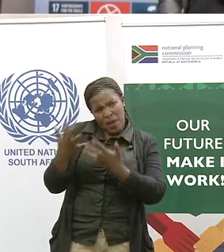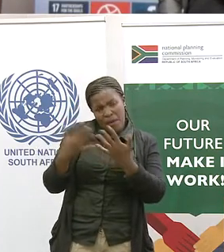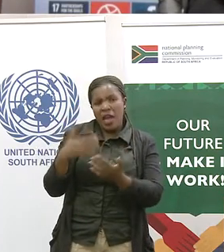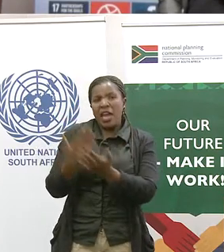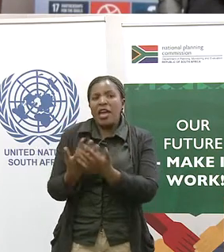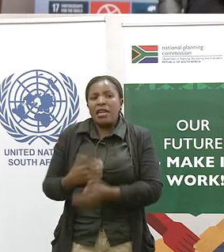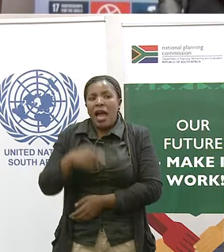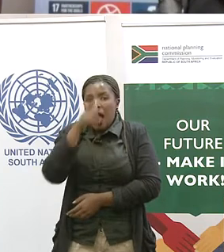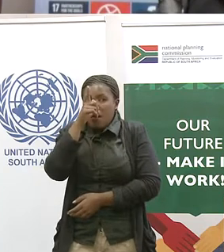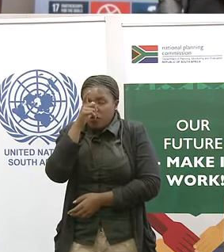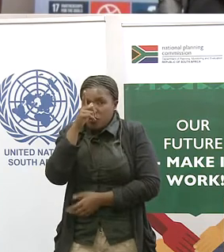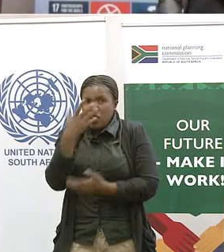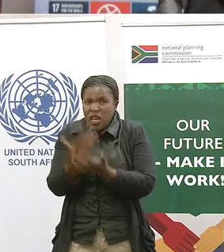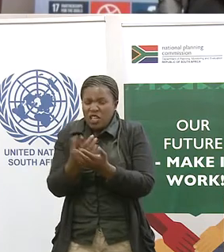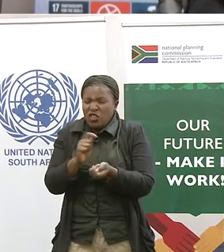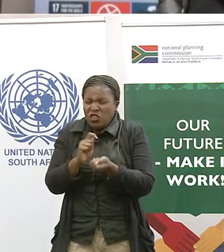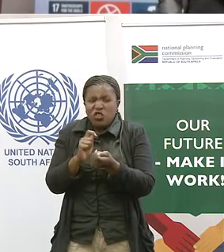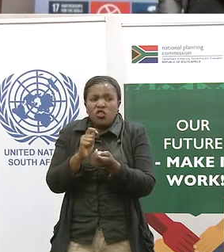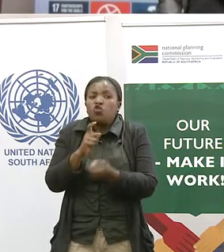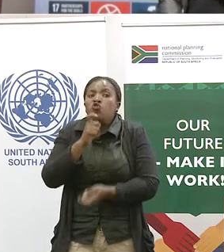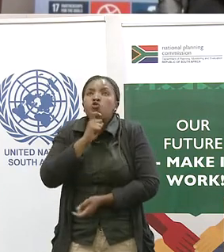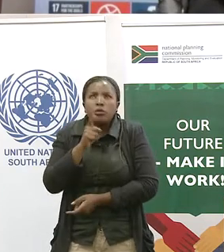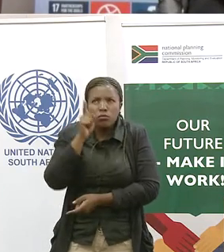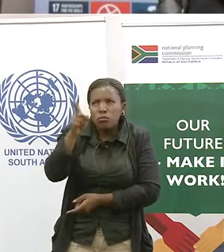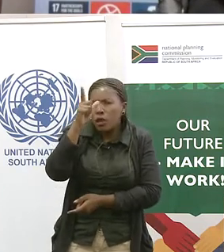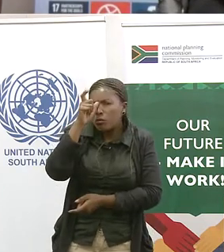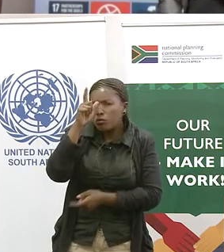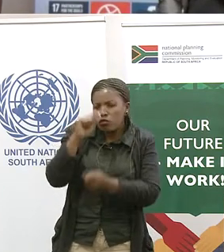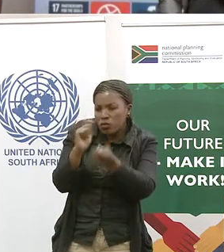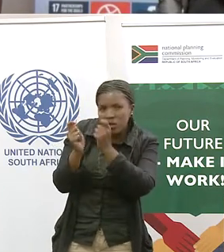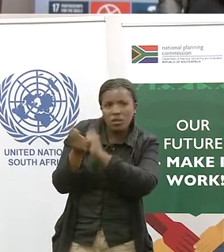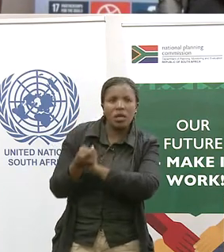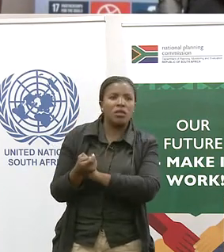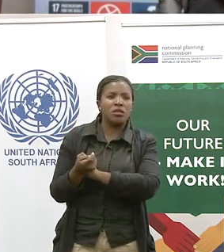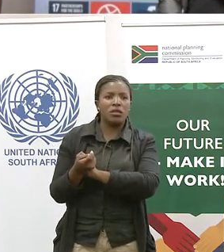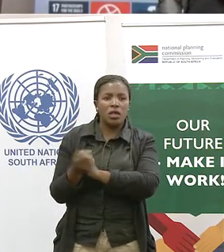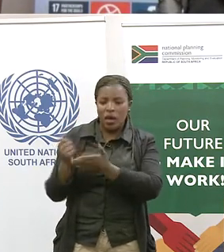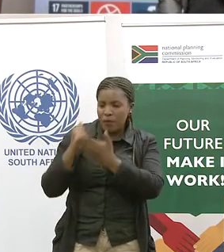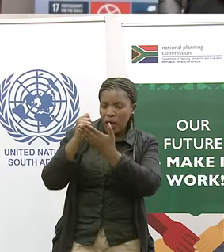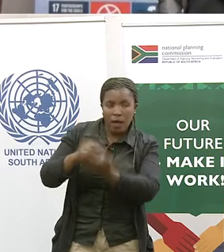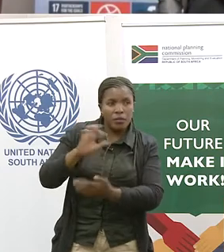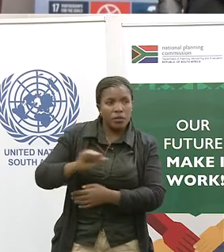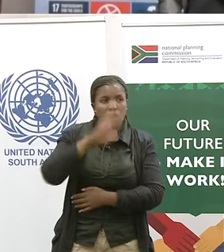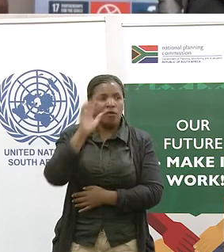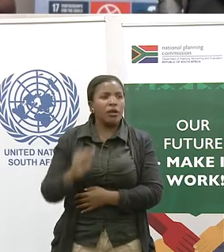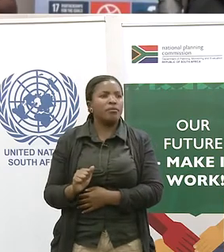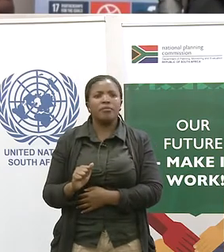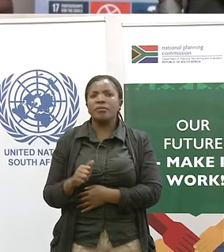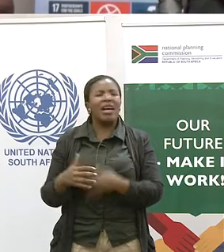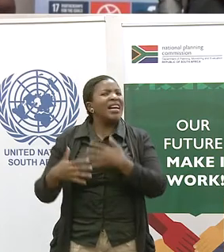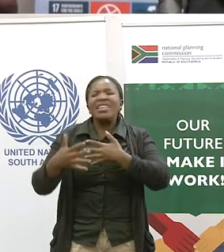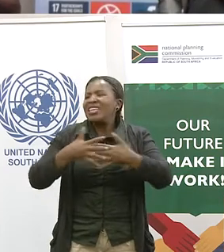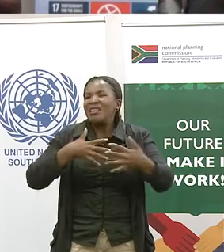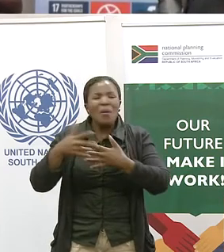the country, where we can look at albinism and go, it doesn't matter what race you are, really. I mean, you could have an Indian, Asian, Chinese,